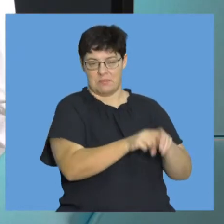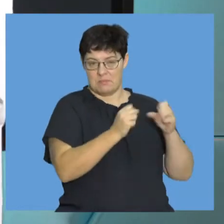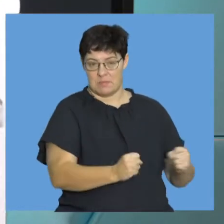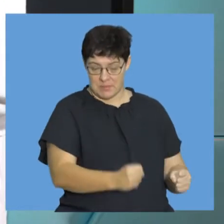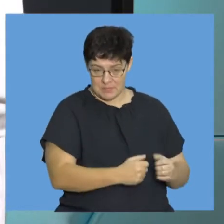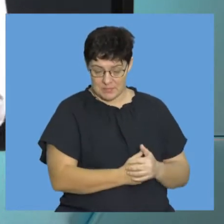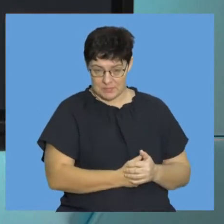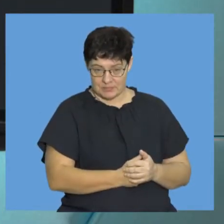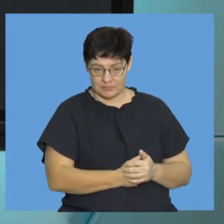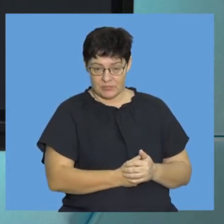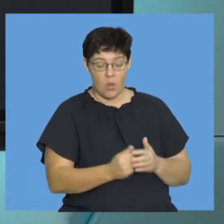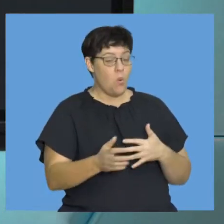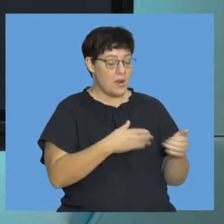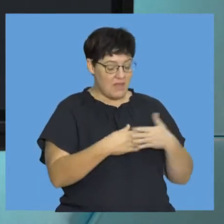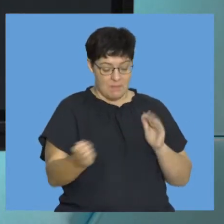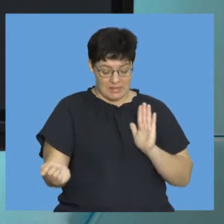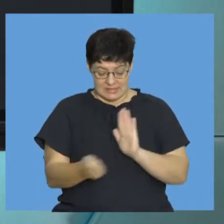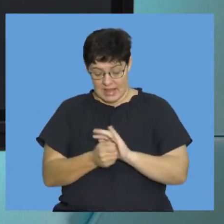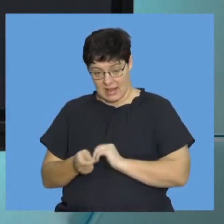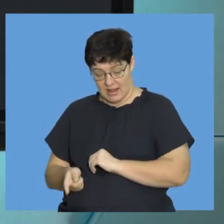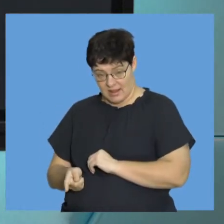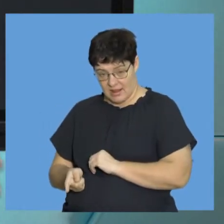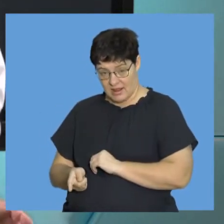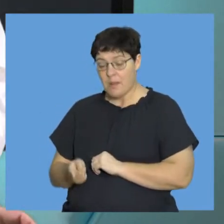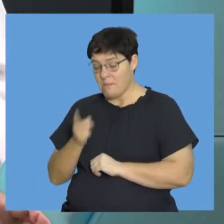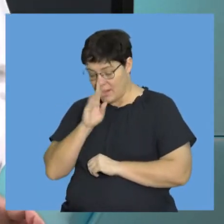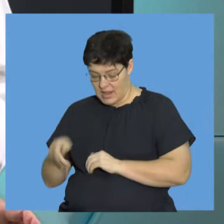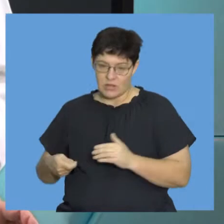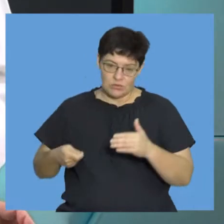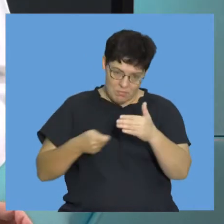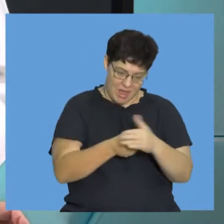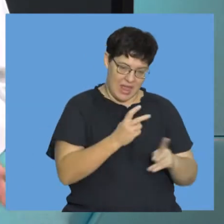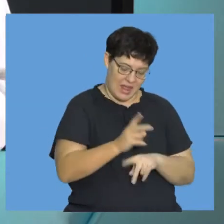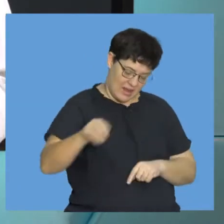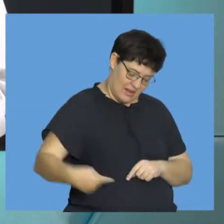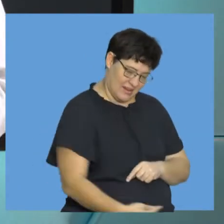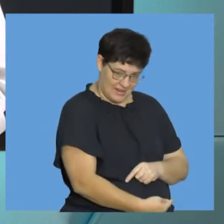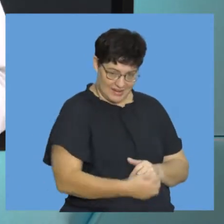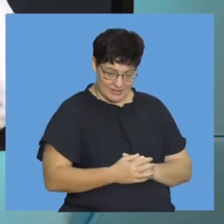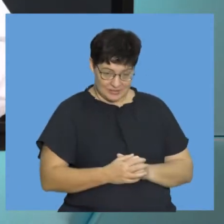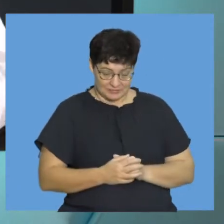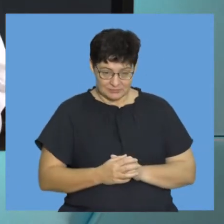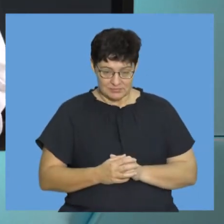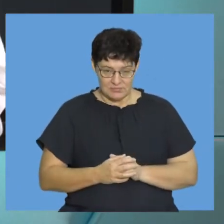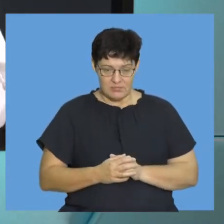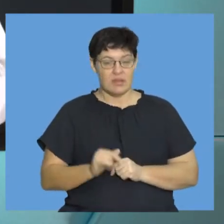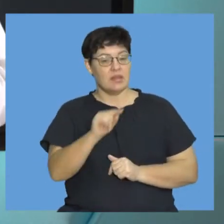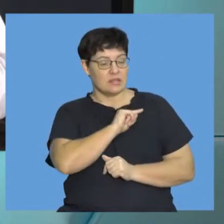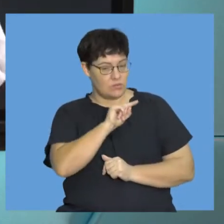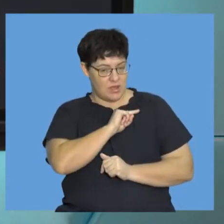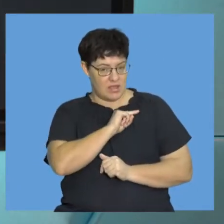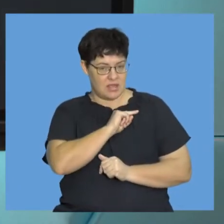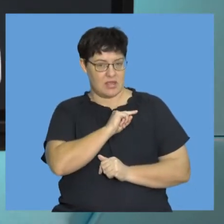that whatever you have sold is what you need to purchase. So therefore, the importance